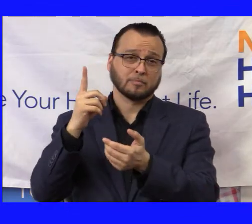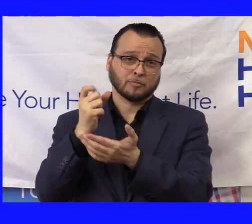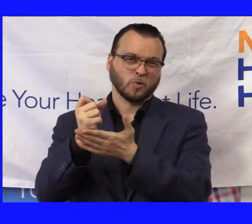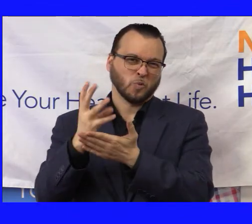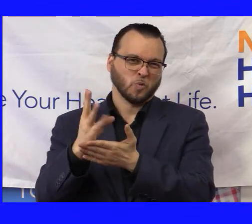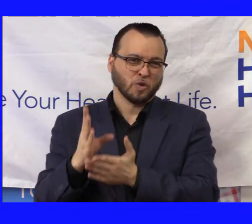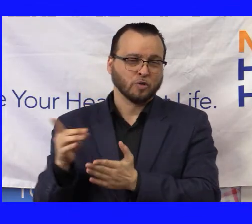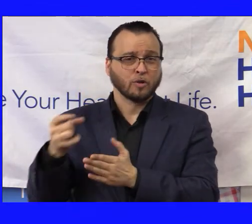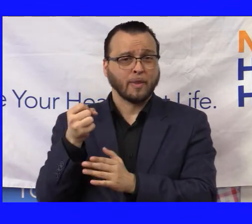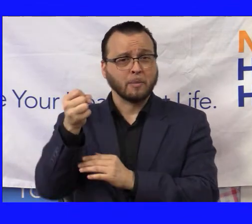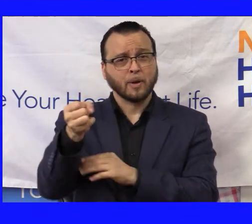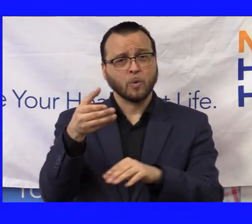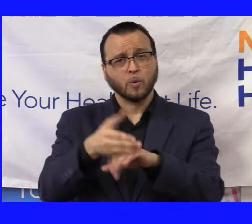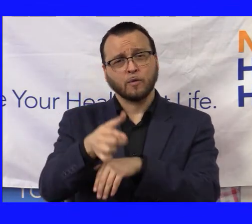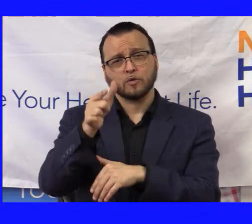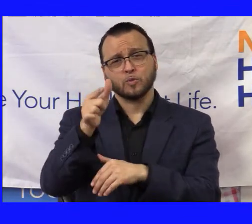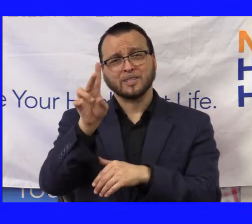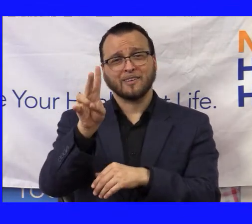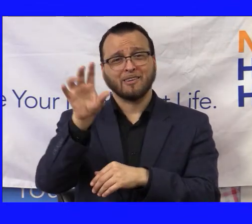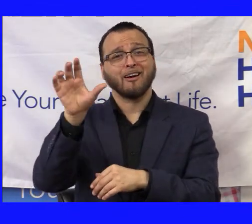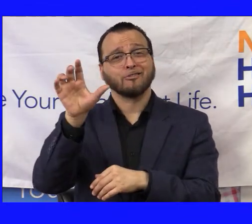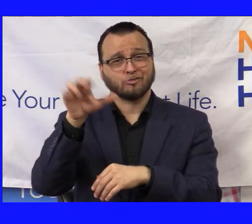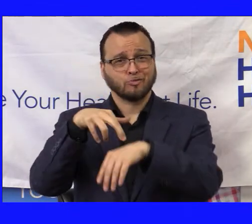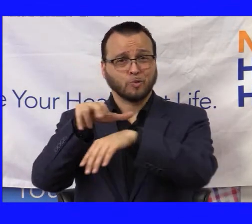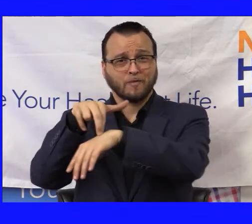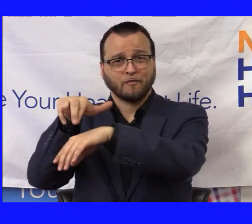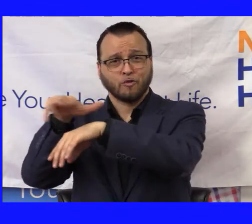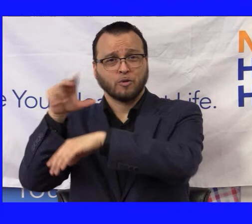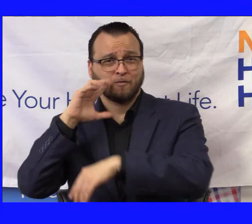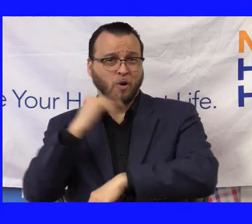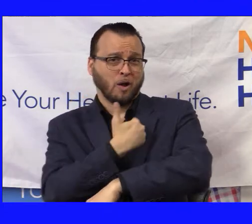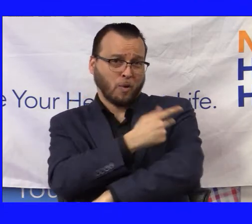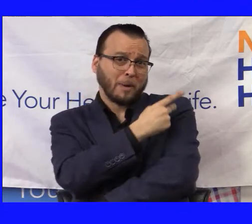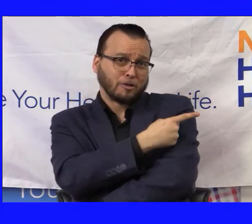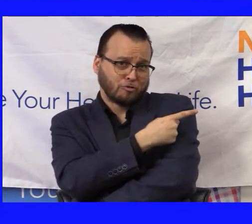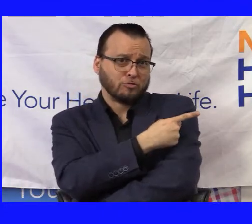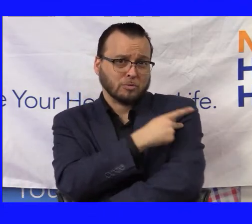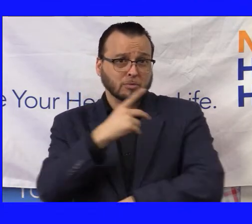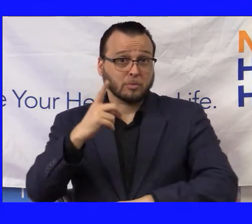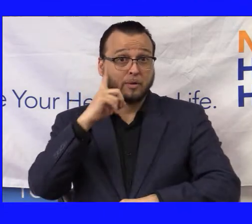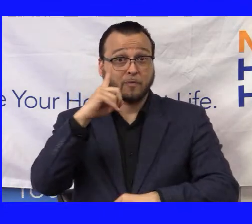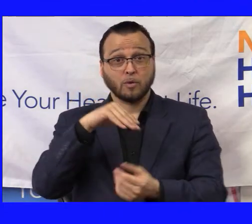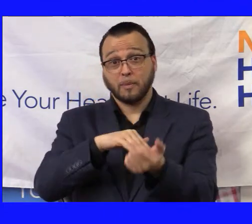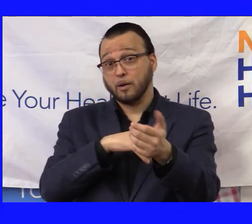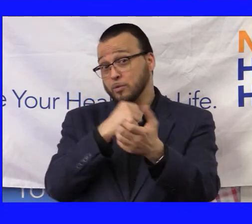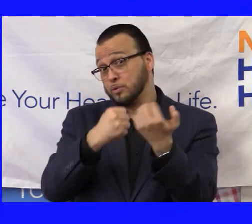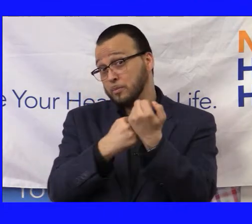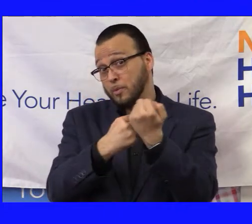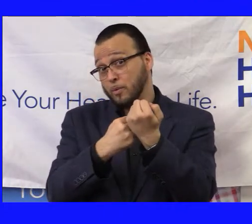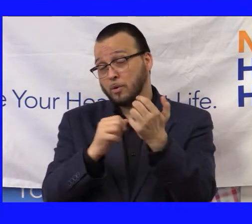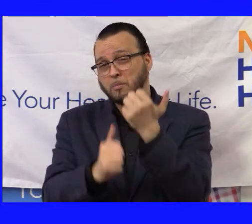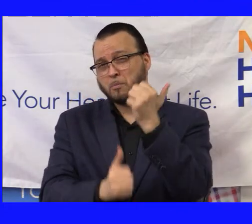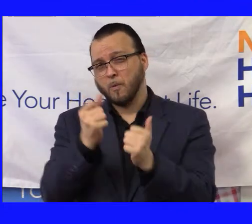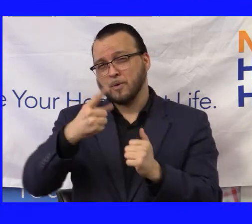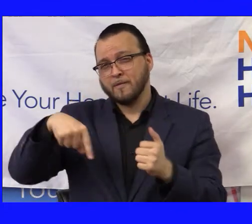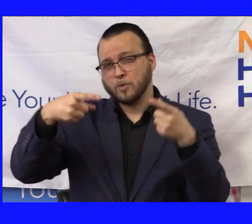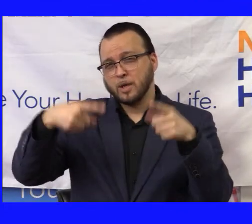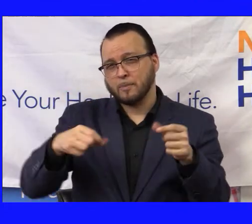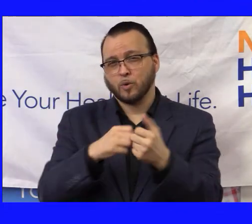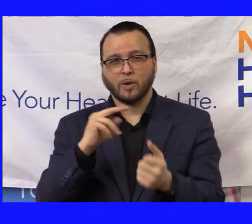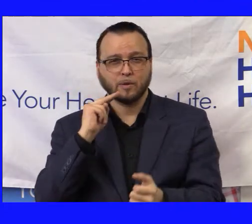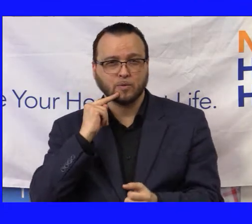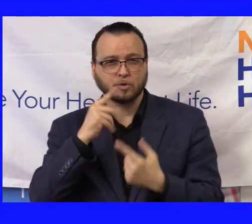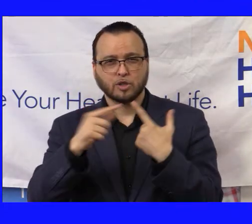over 2,700 referrals for our patients. For medical support, the bulk of those were nutrition